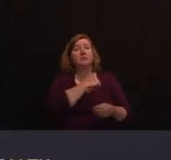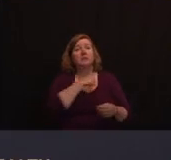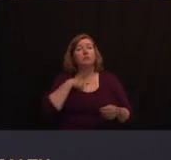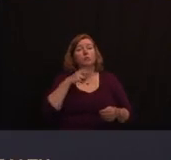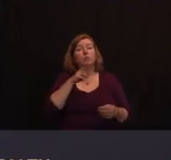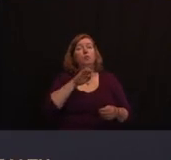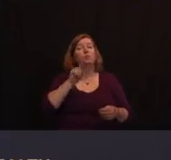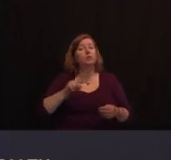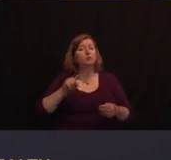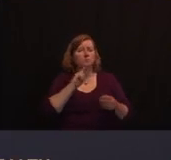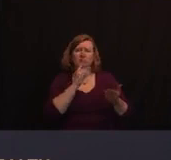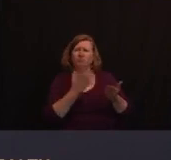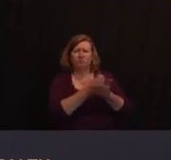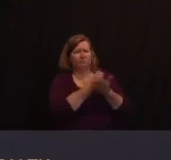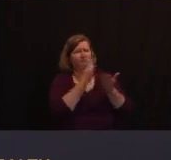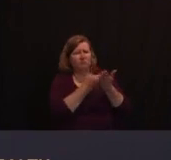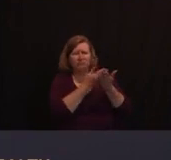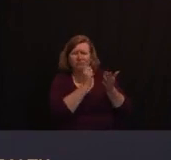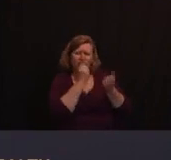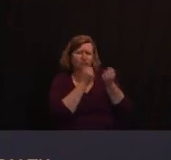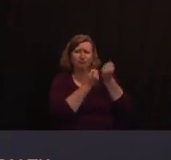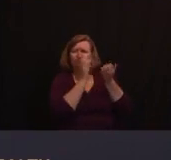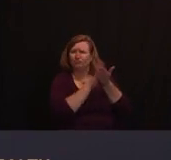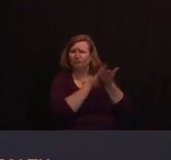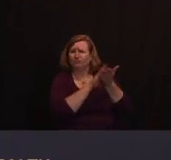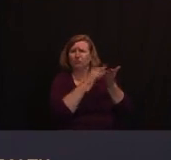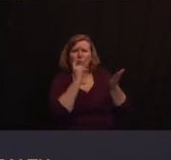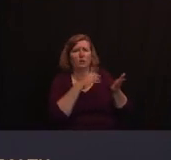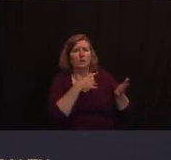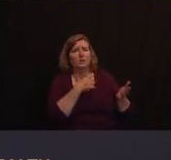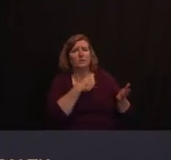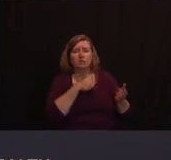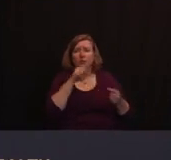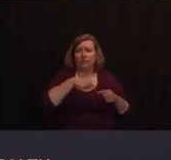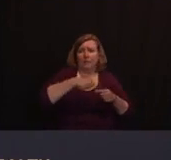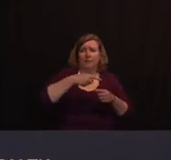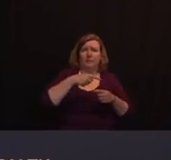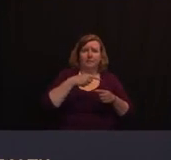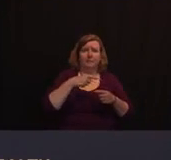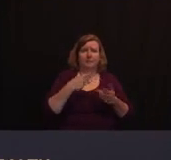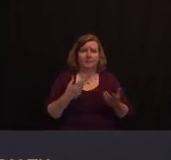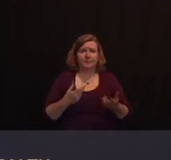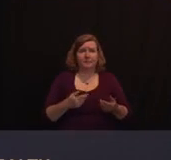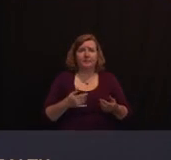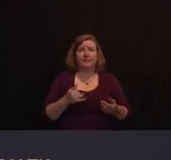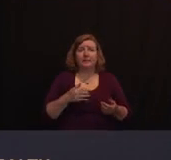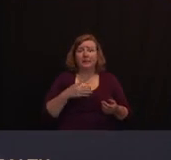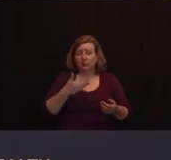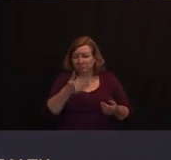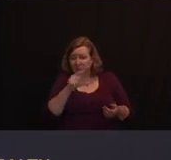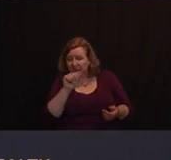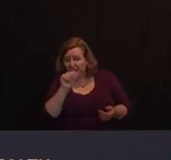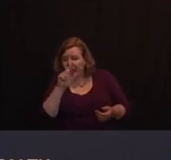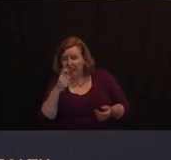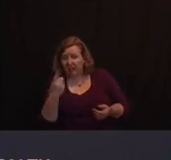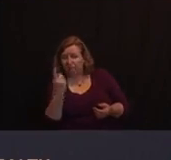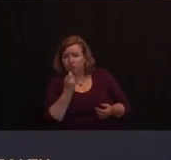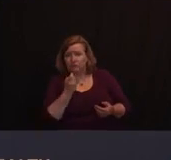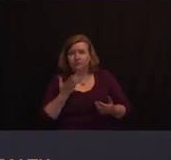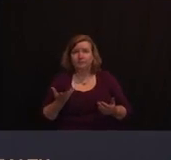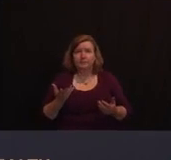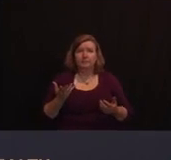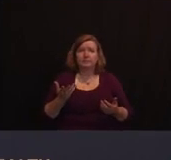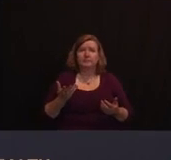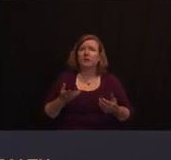leader on this and she was extremely passionate about it. Thank you. Alex, good afternoon. Good afternoon. For Dr. Bresnitz,